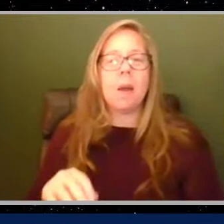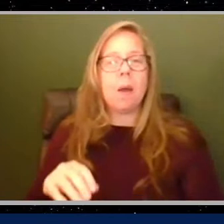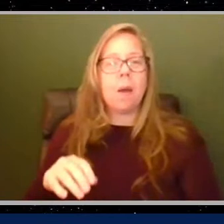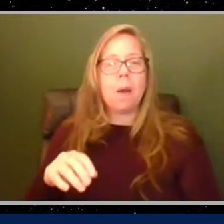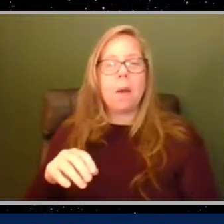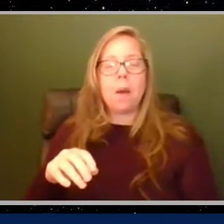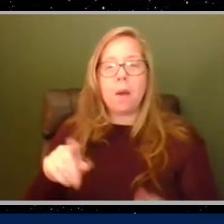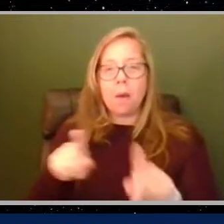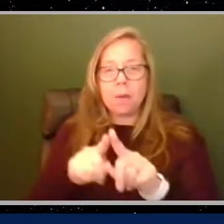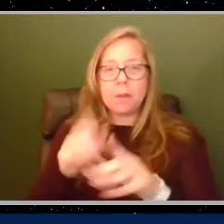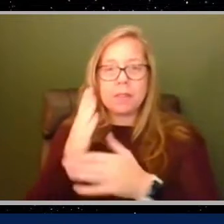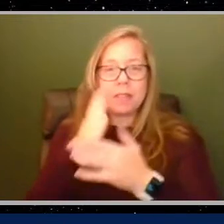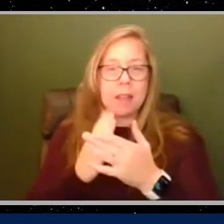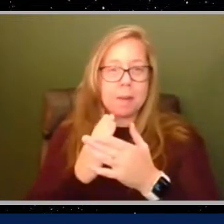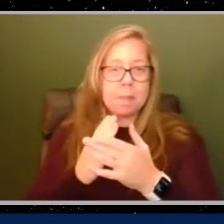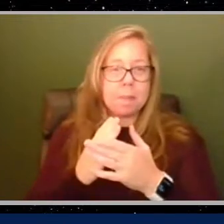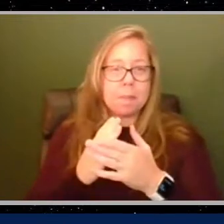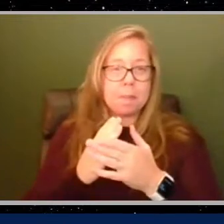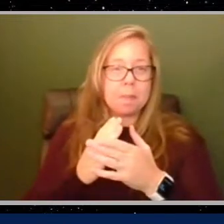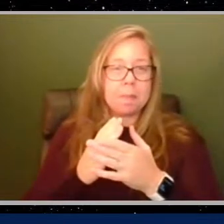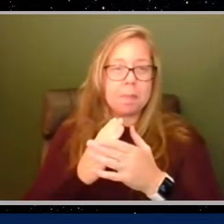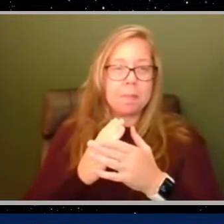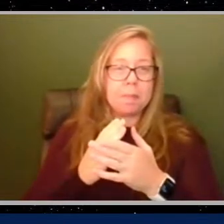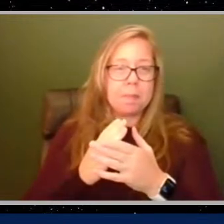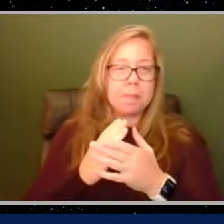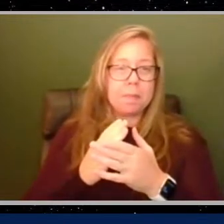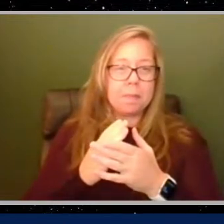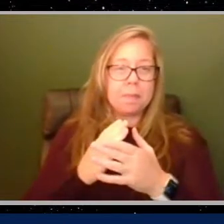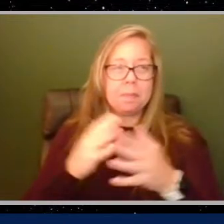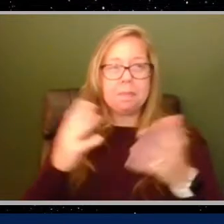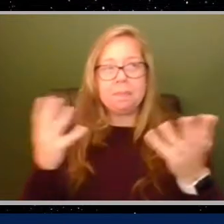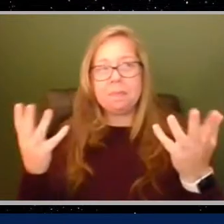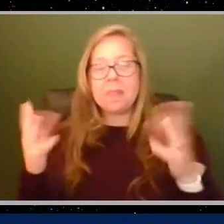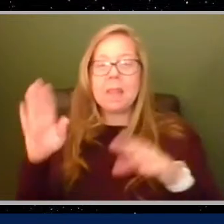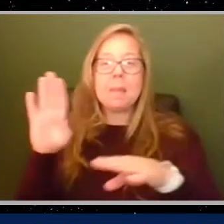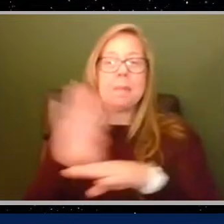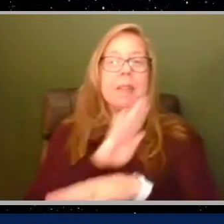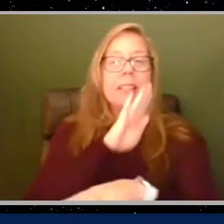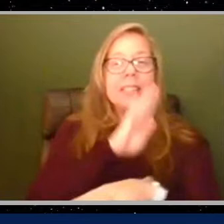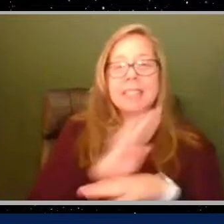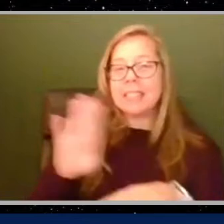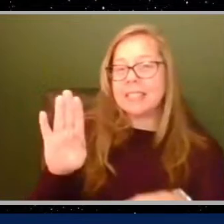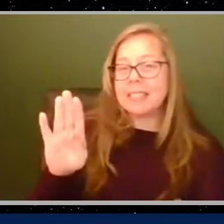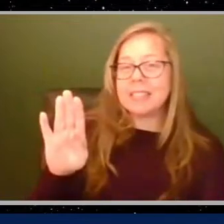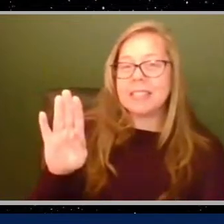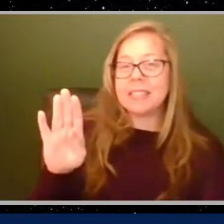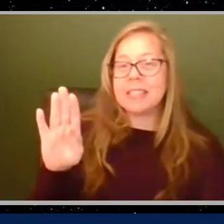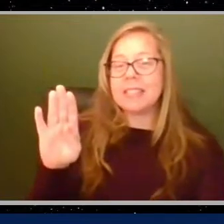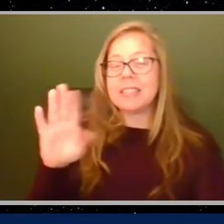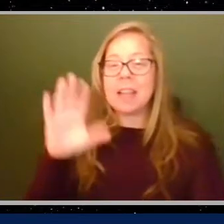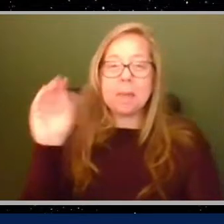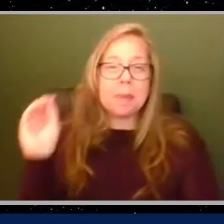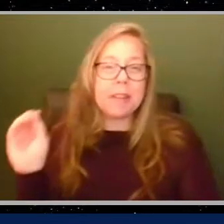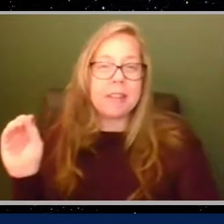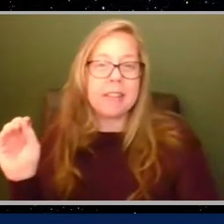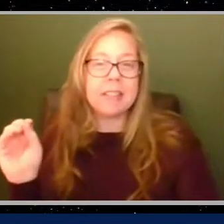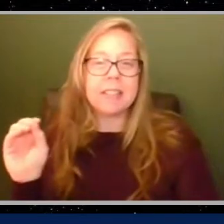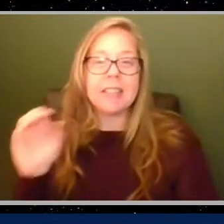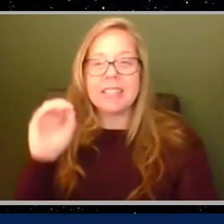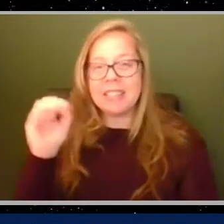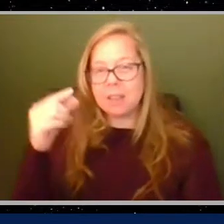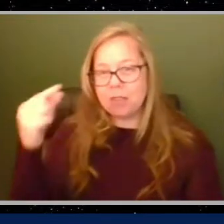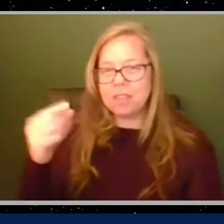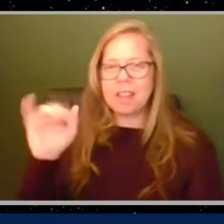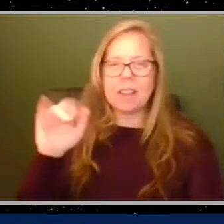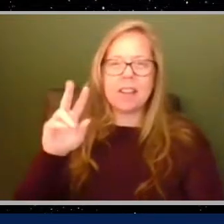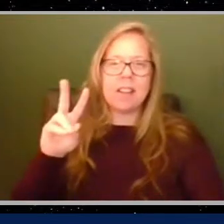couple commercial spaceflight providers, zero-G providers, right? There's the plane, but then there's also like Virgin